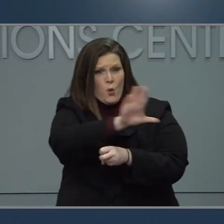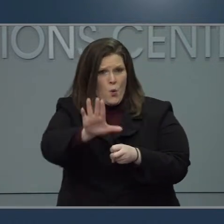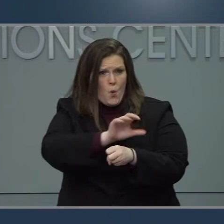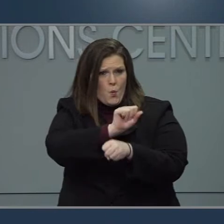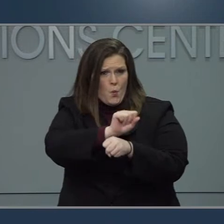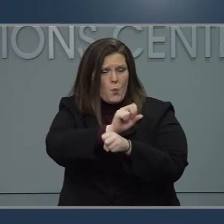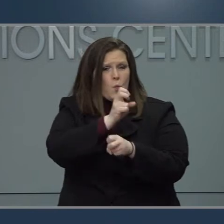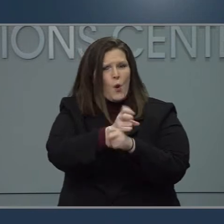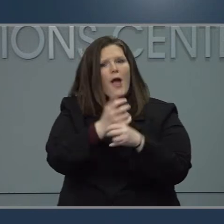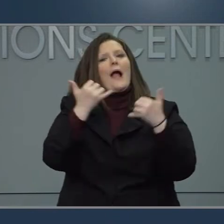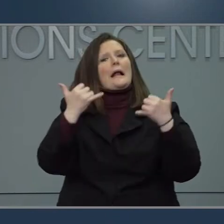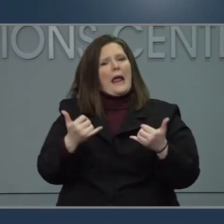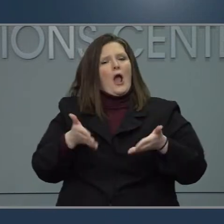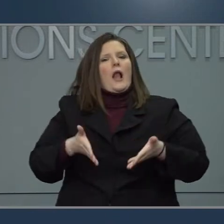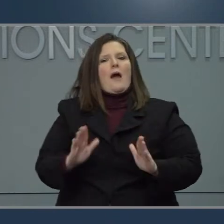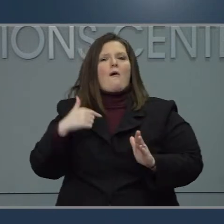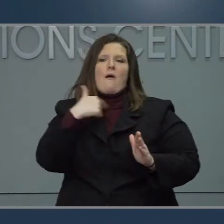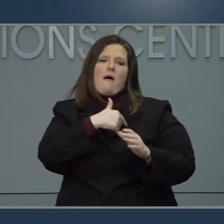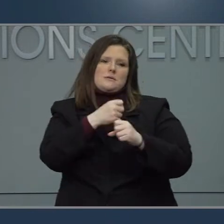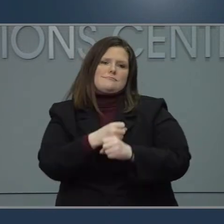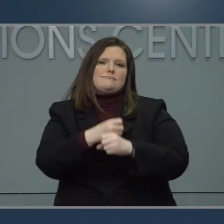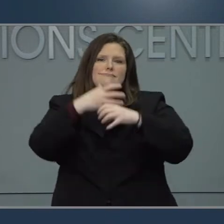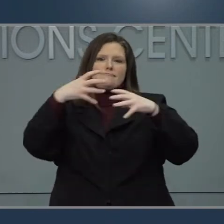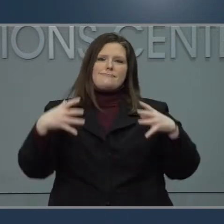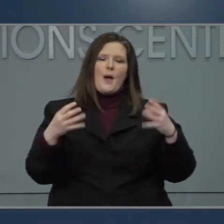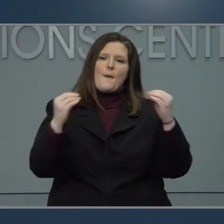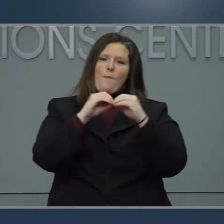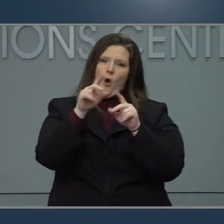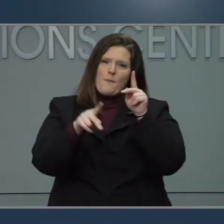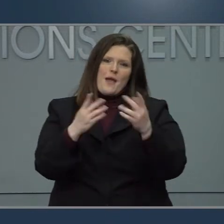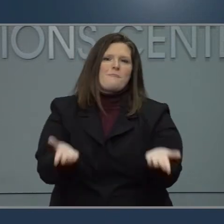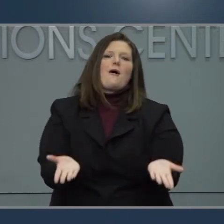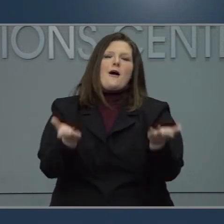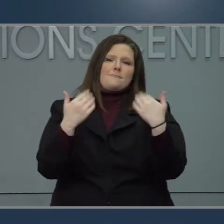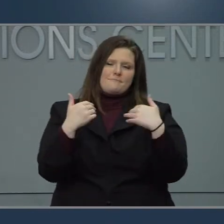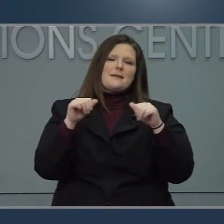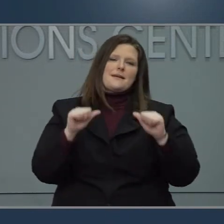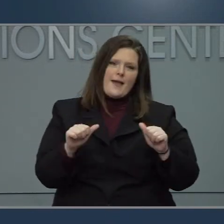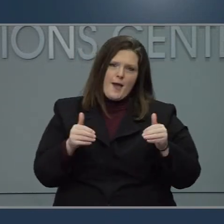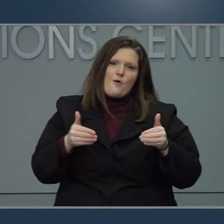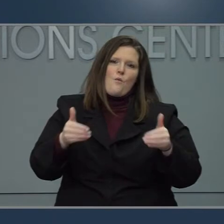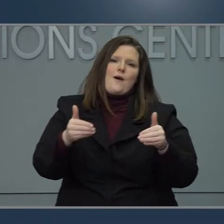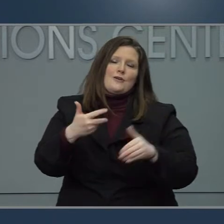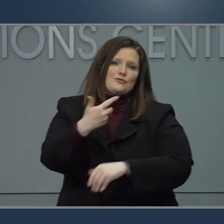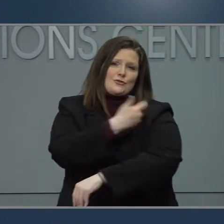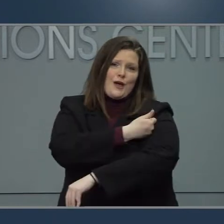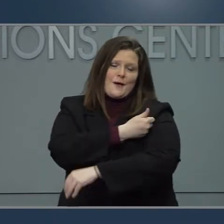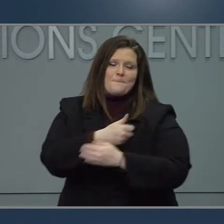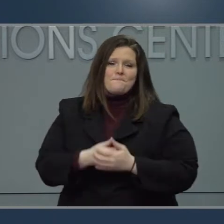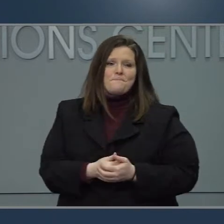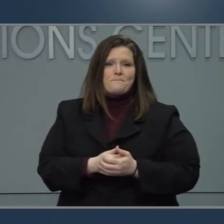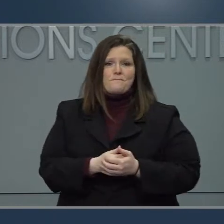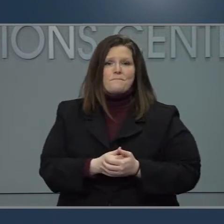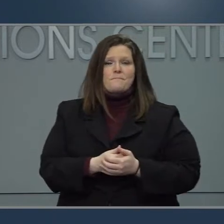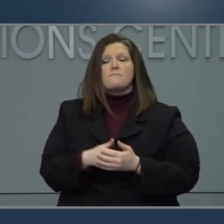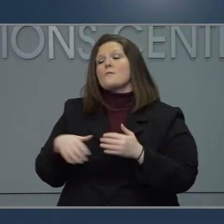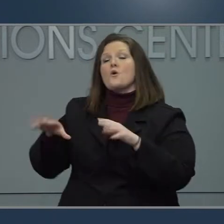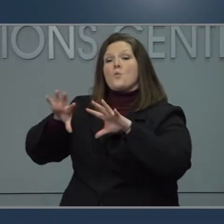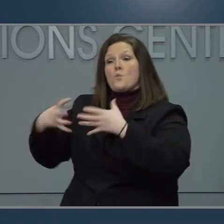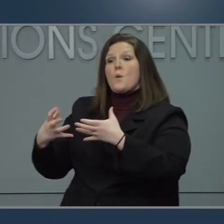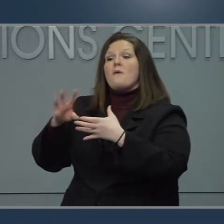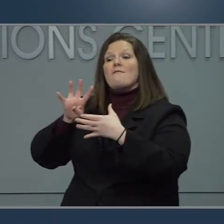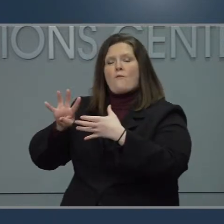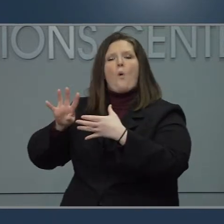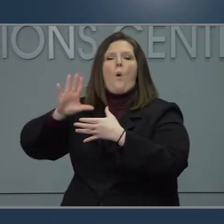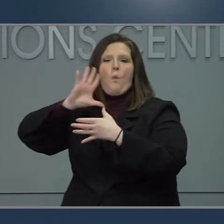as well as people who live in certain congregate settings, are now eligible to get their shots. The rest of Group 4 will become